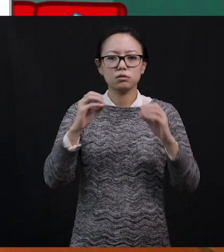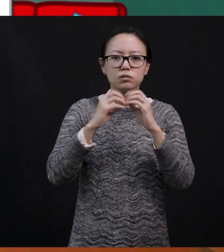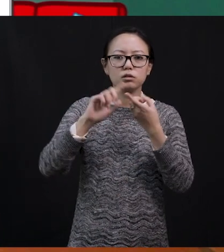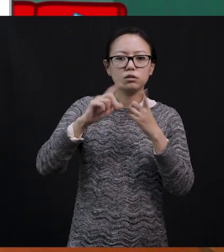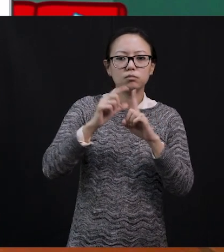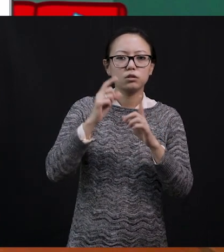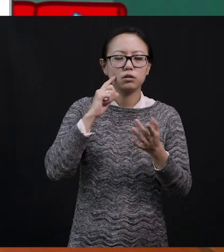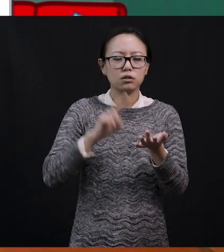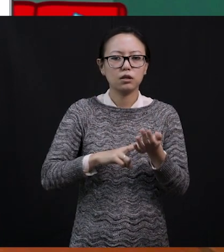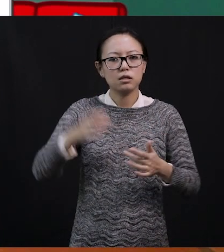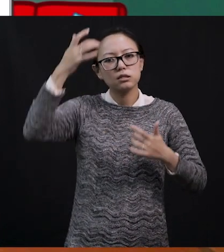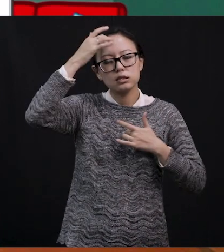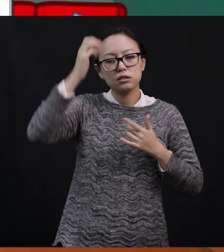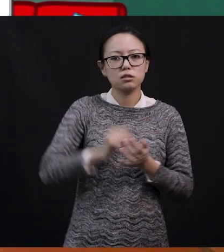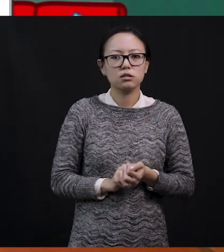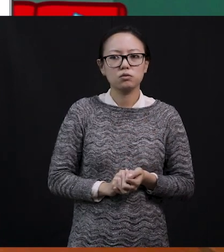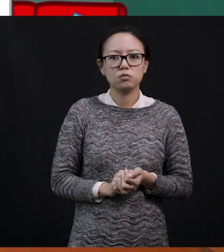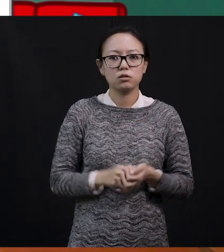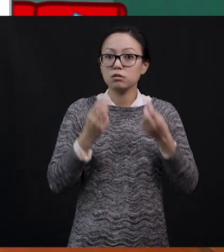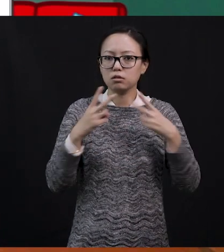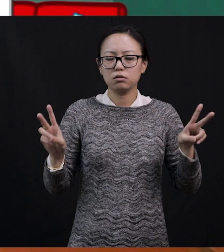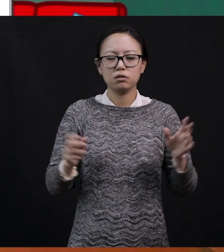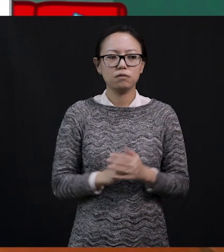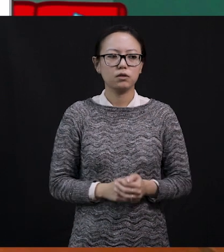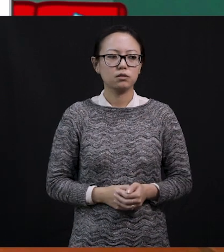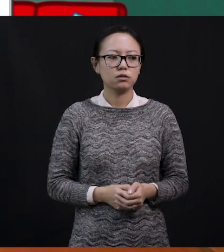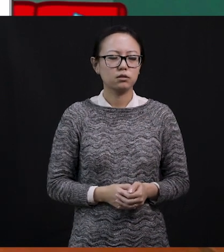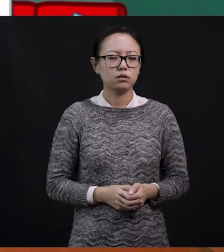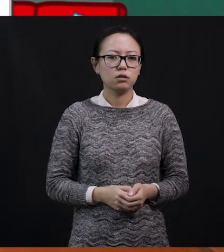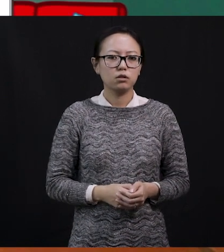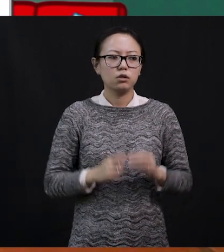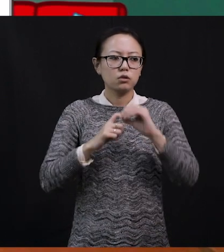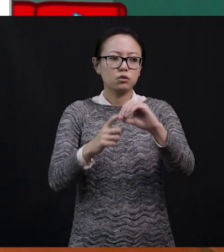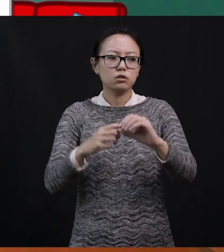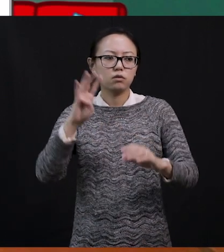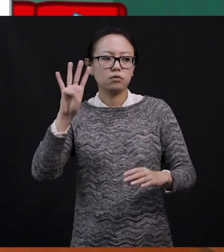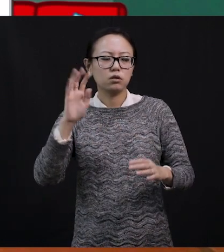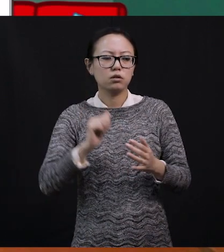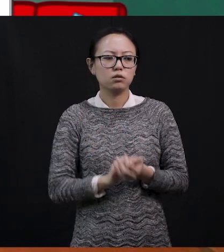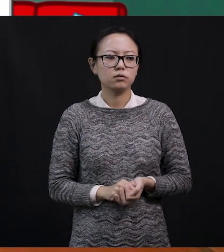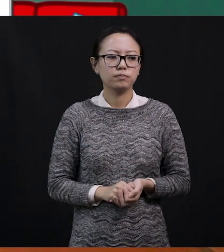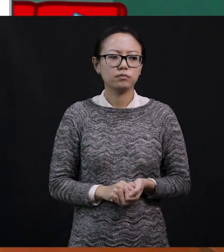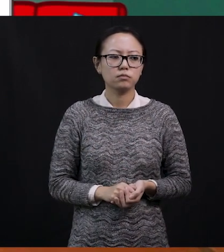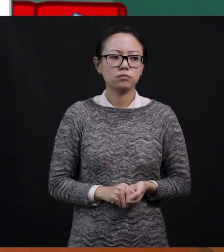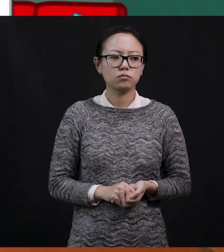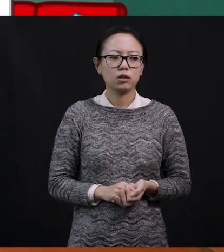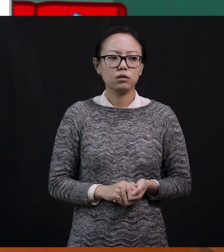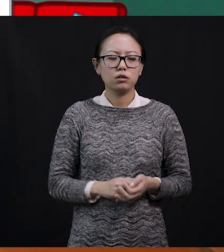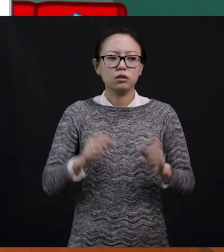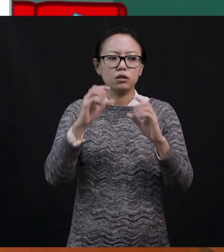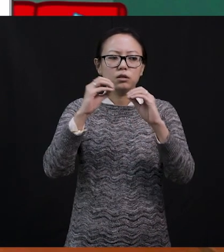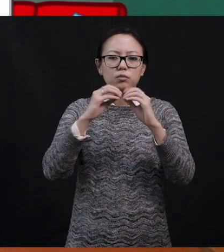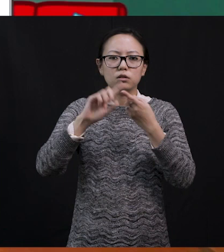What was unusual about Bipin Babu's loss of memory? It is very unusual. Bipin Babu's lapse of memory is very